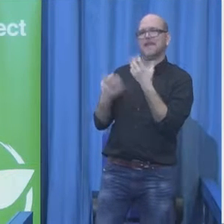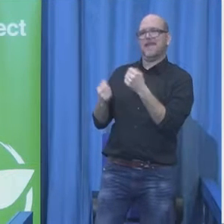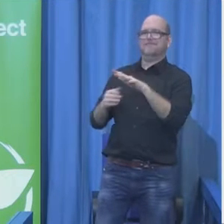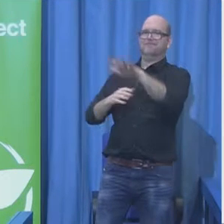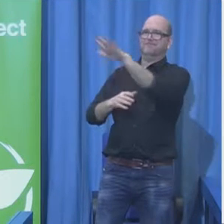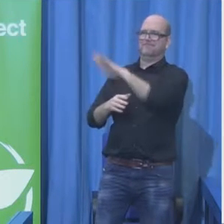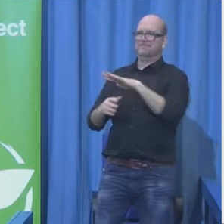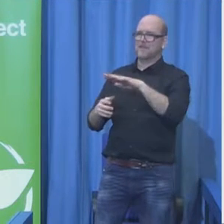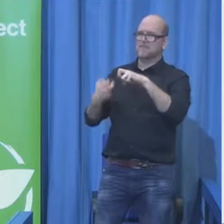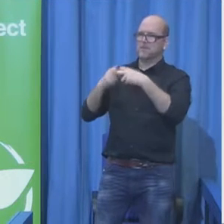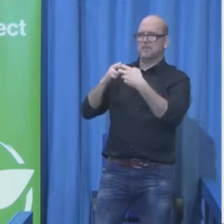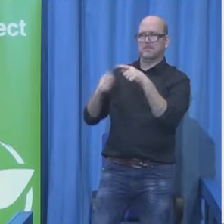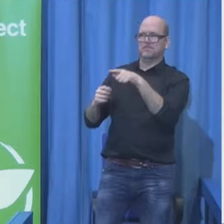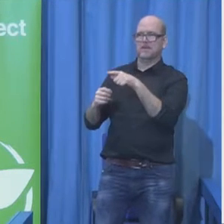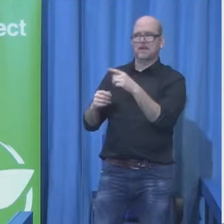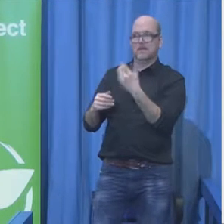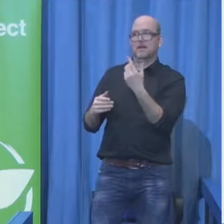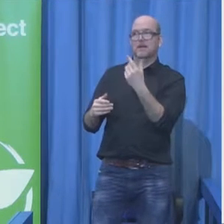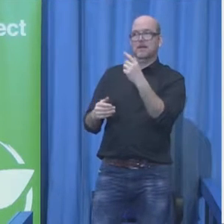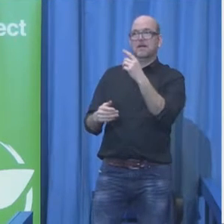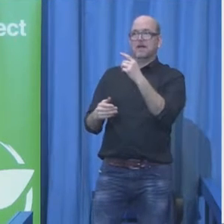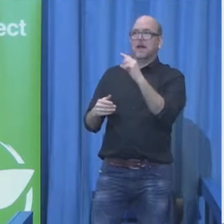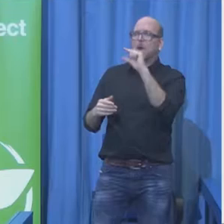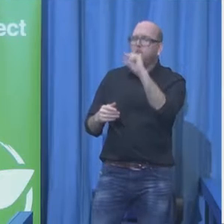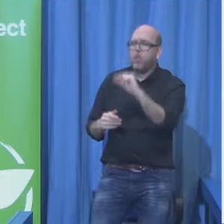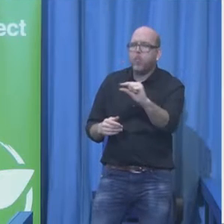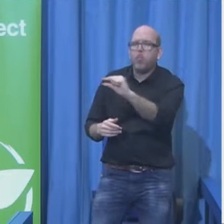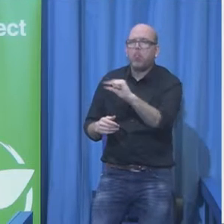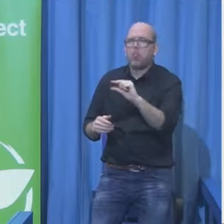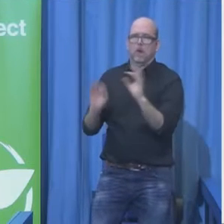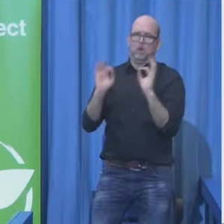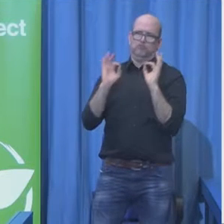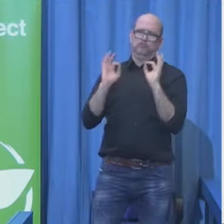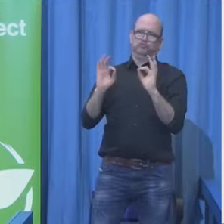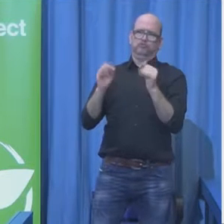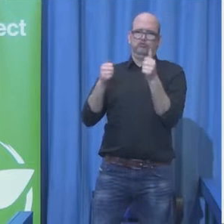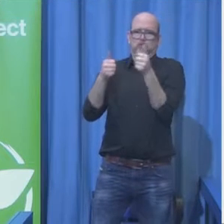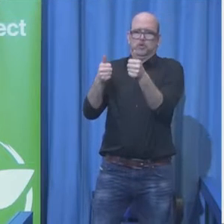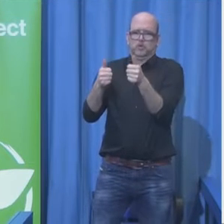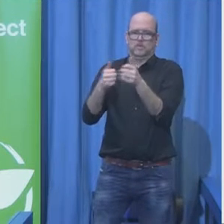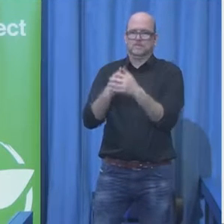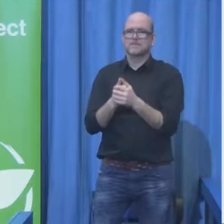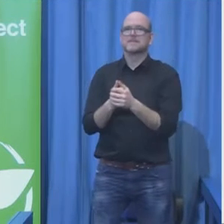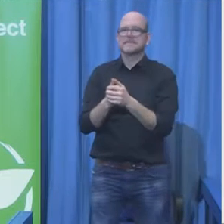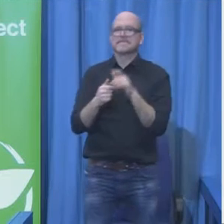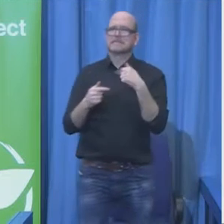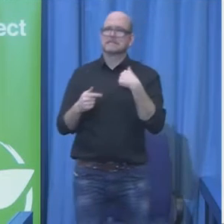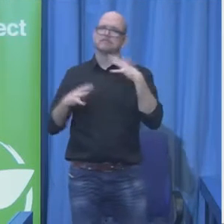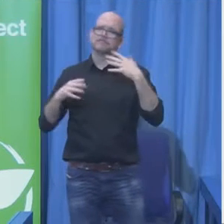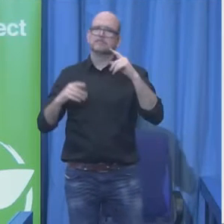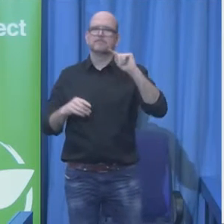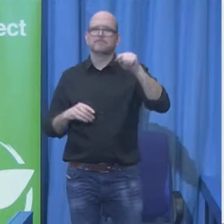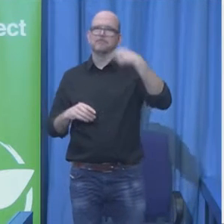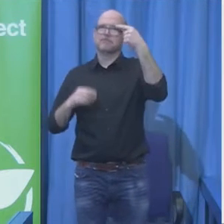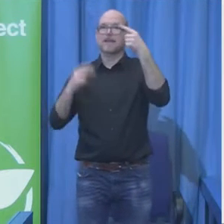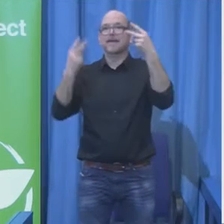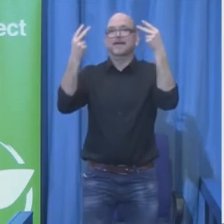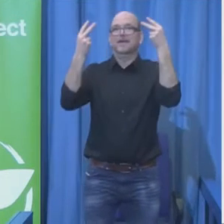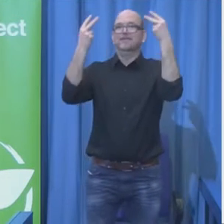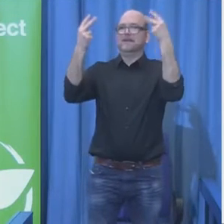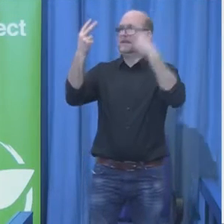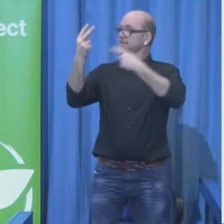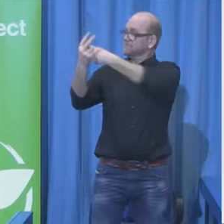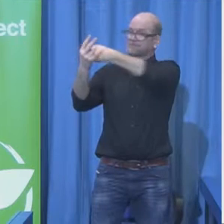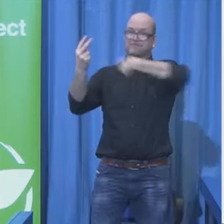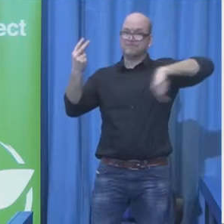cycle. So this is where the SDGs becomes very important. Now, I hope I've answered the question